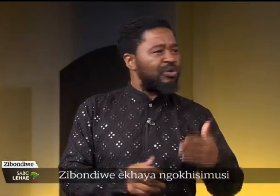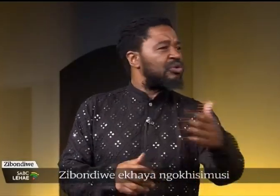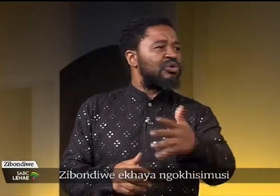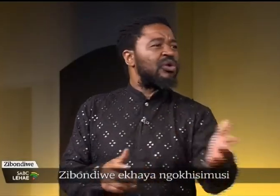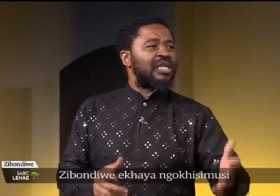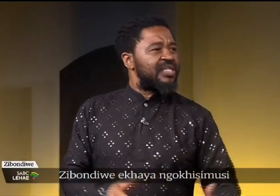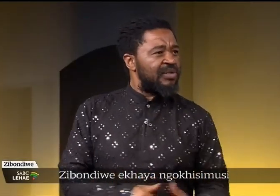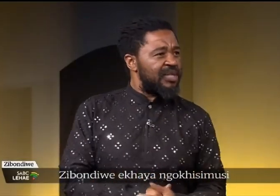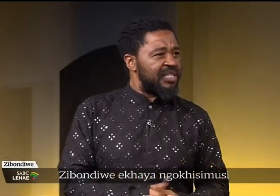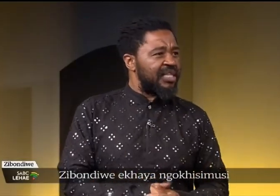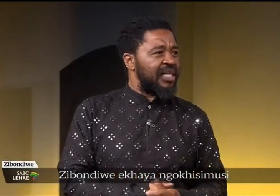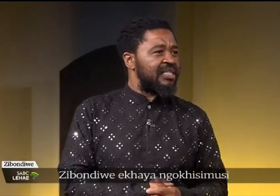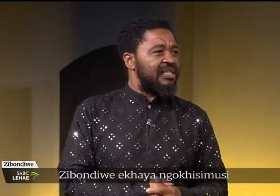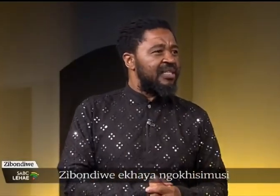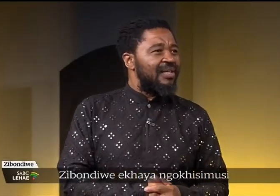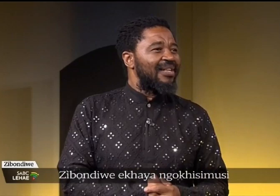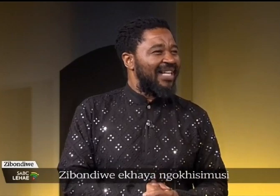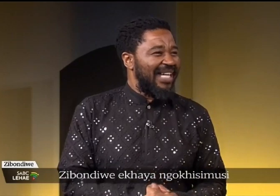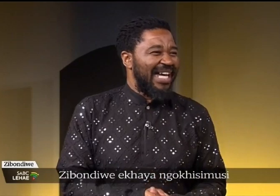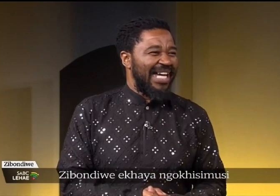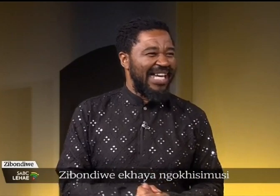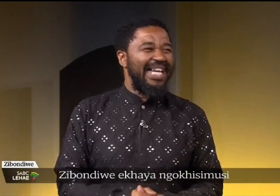You go from door to door, I'll say, looking at that.